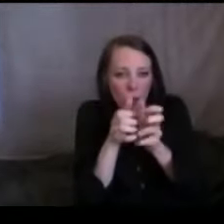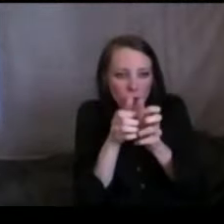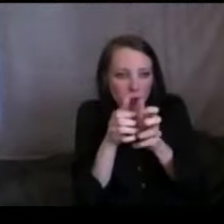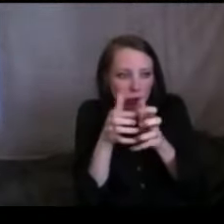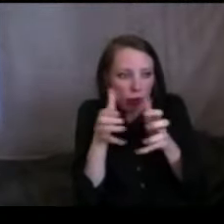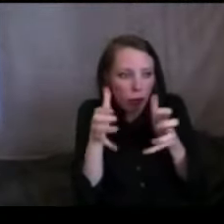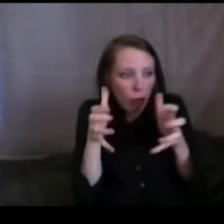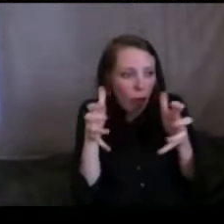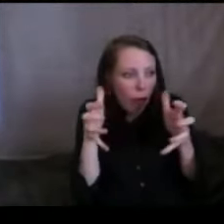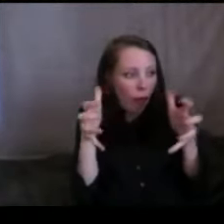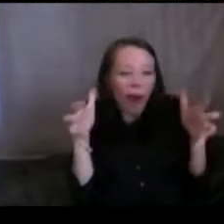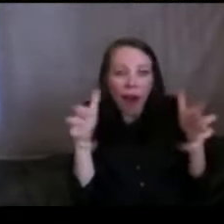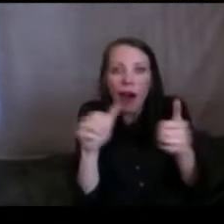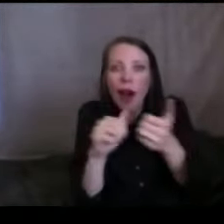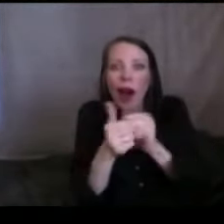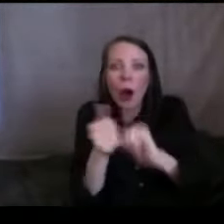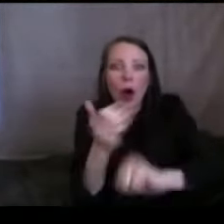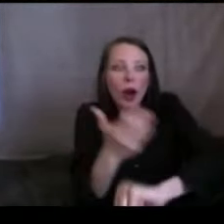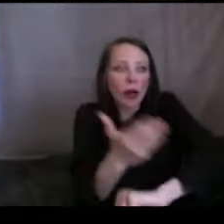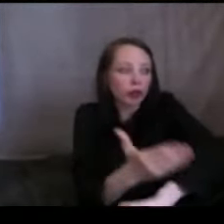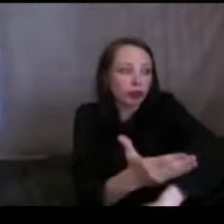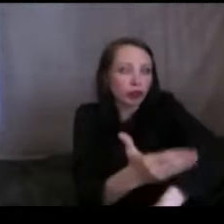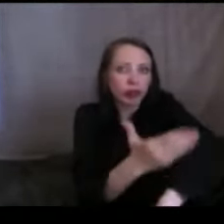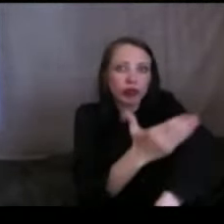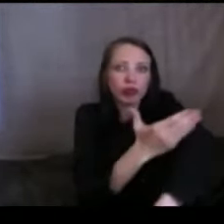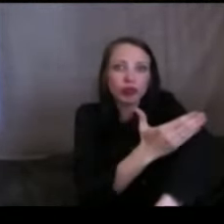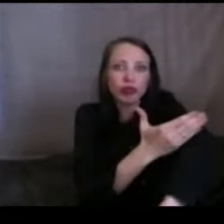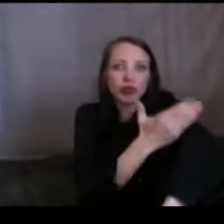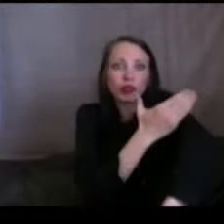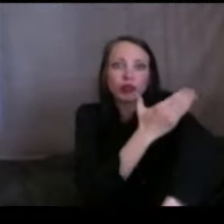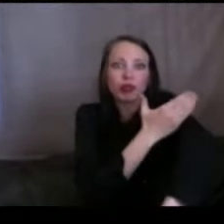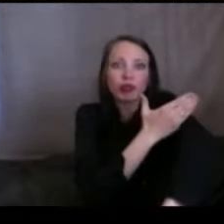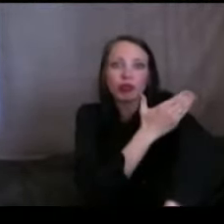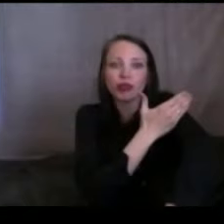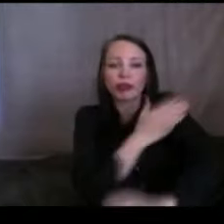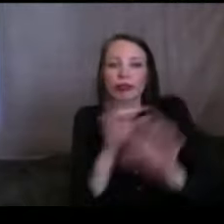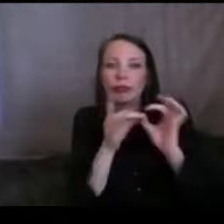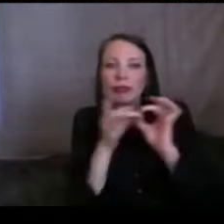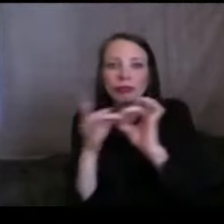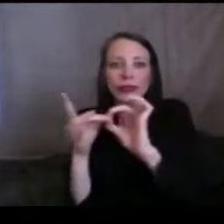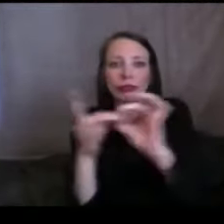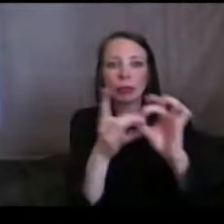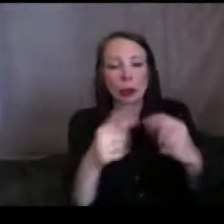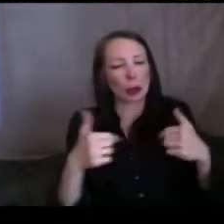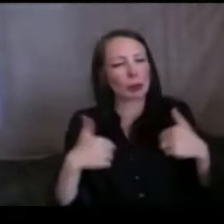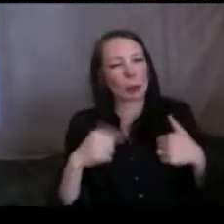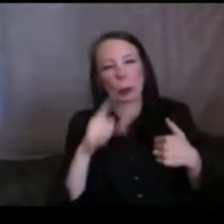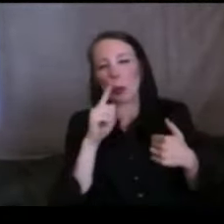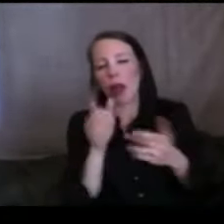how our world is coming together. And so I'm a huge, passionate fan for